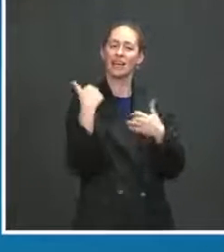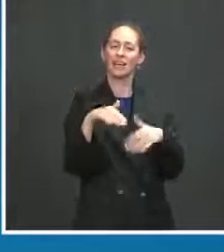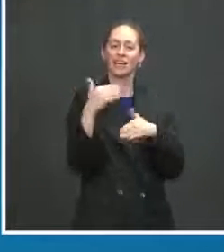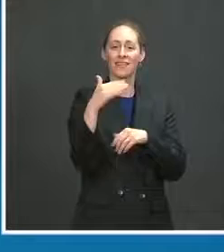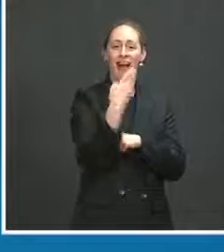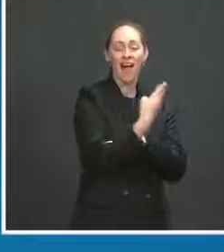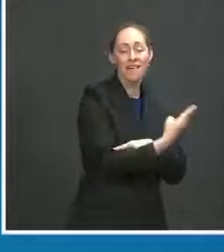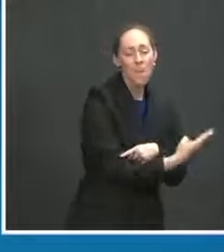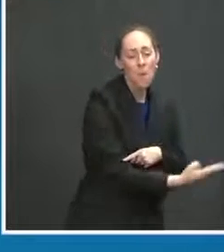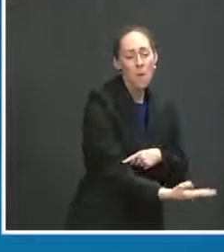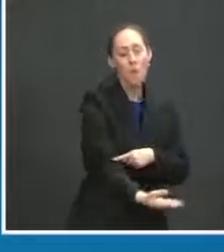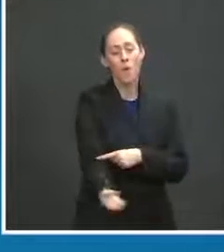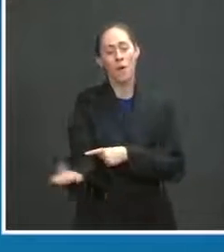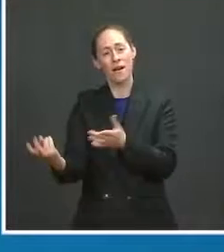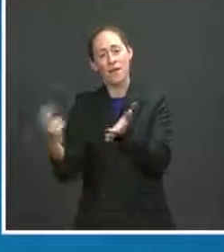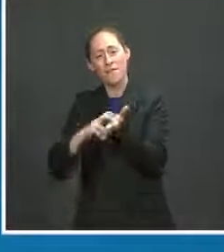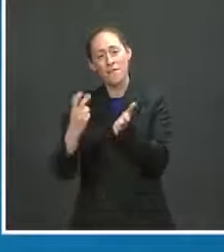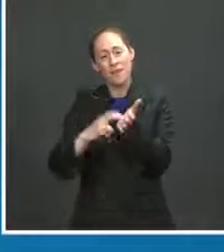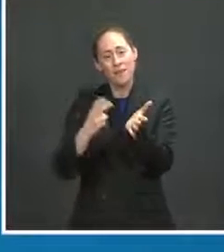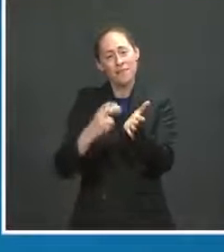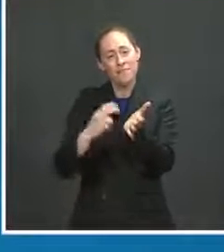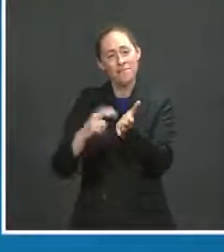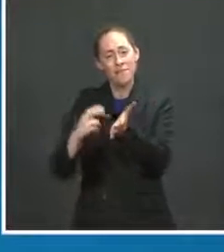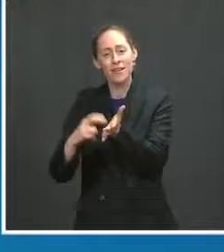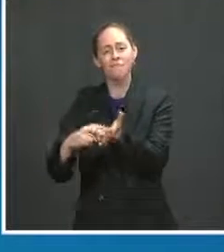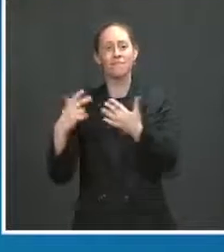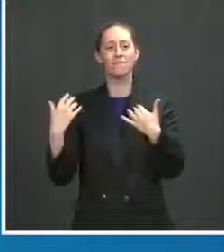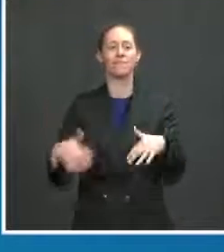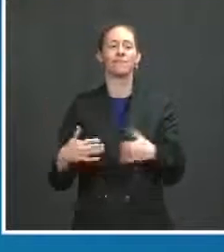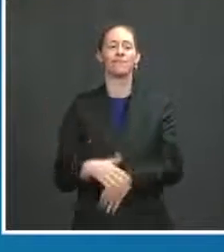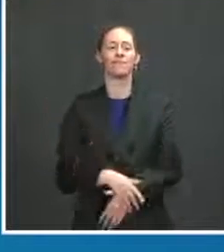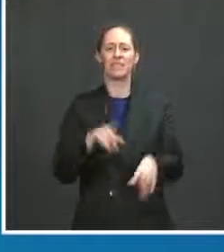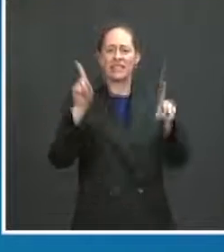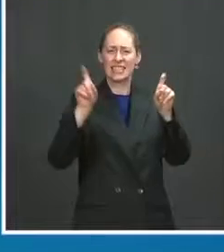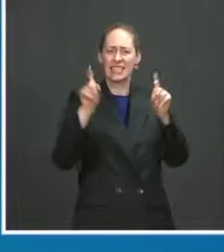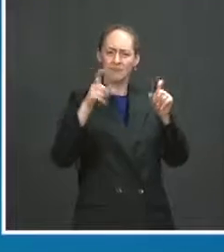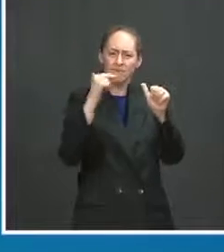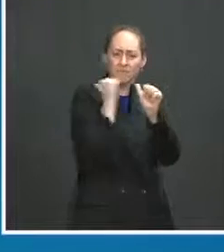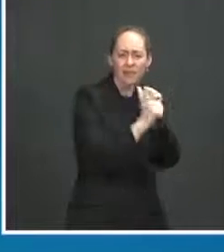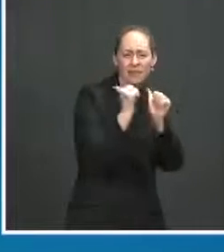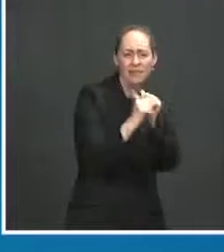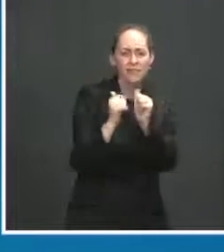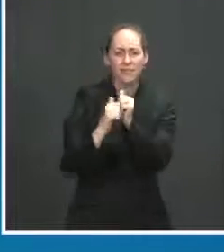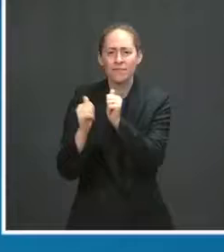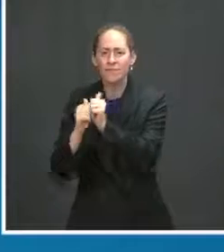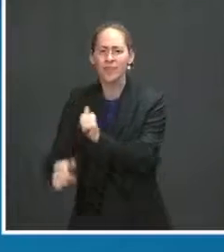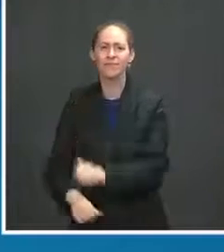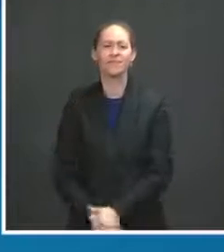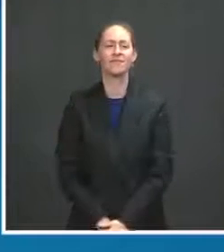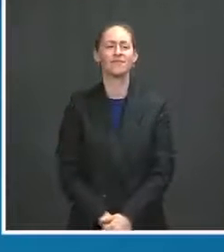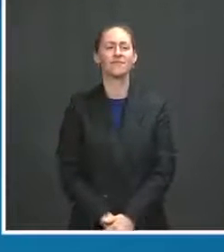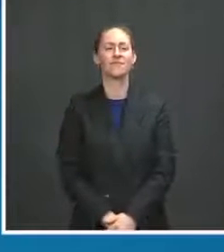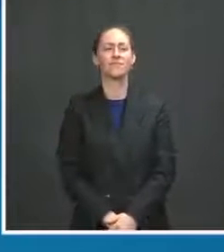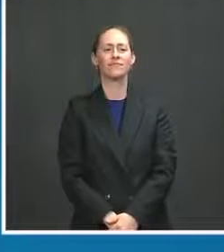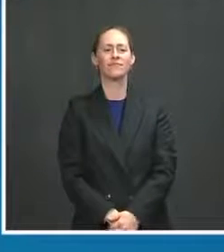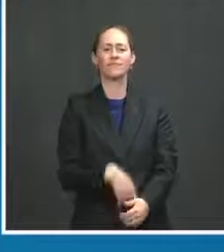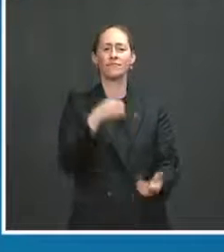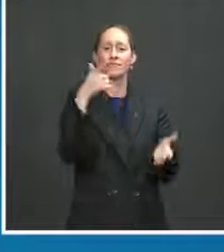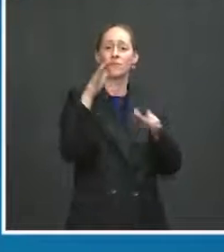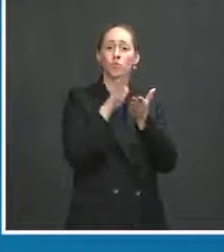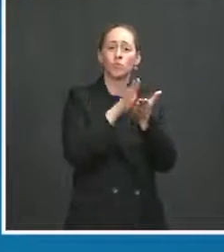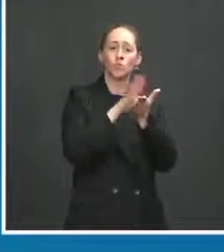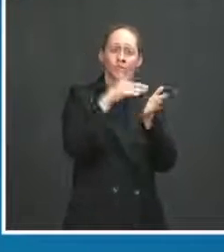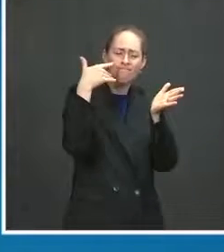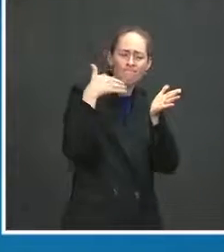You excelled on athletic fields and in academic exercises. You enjoyed